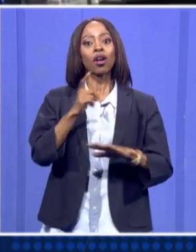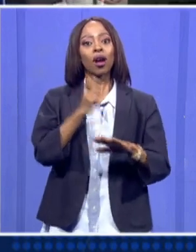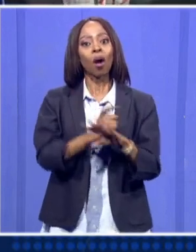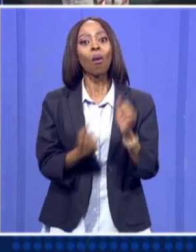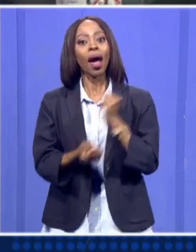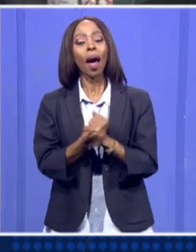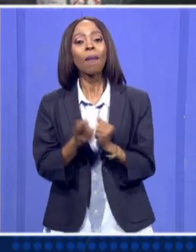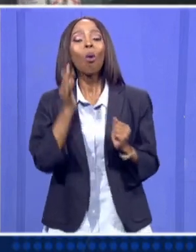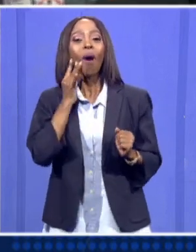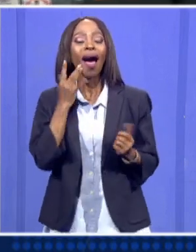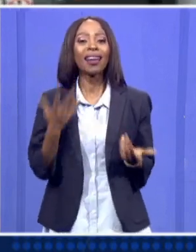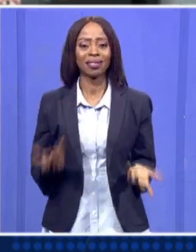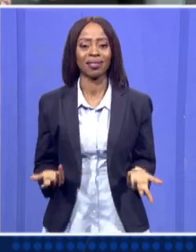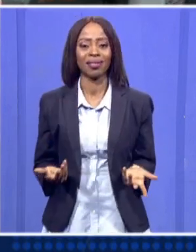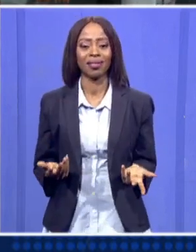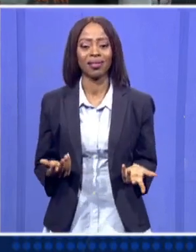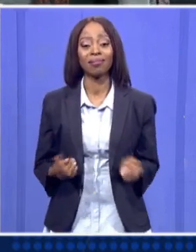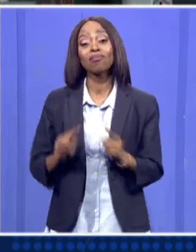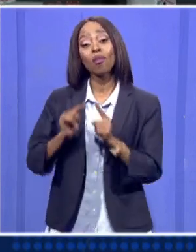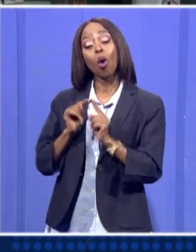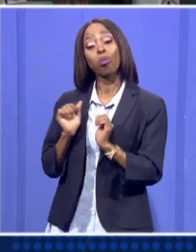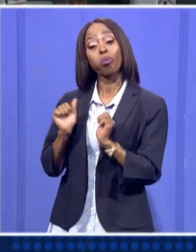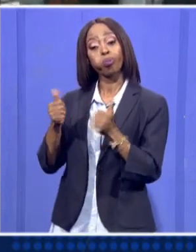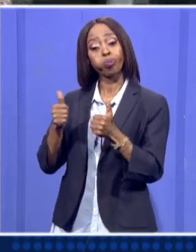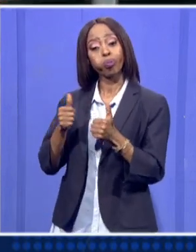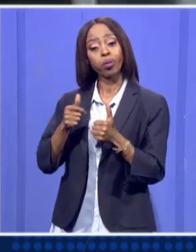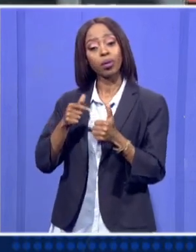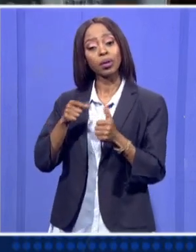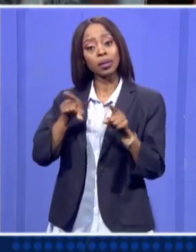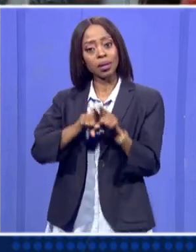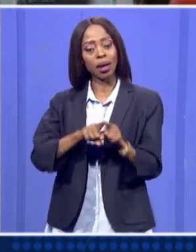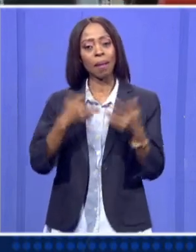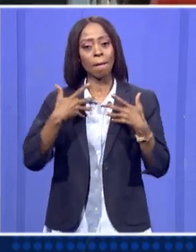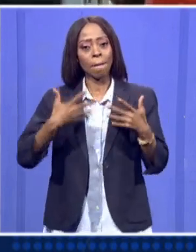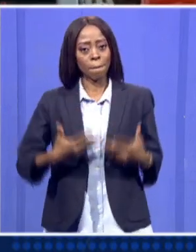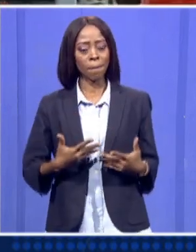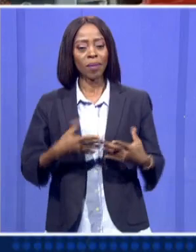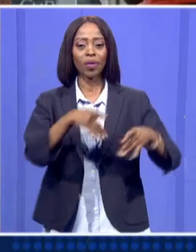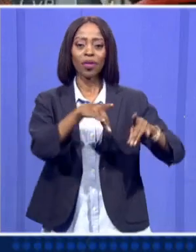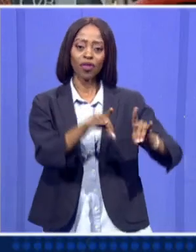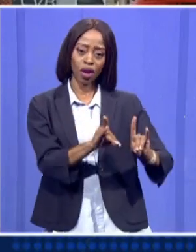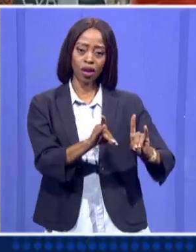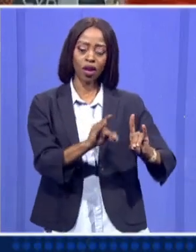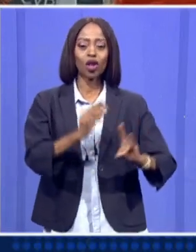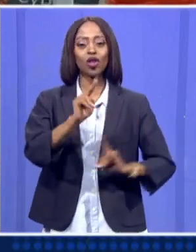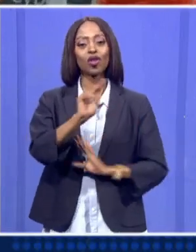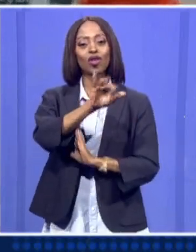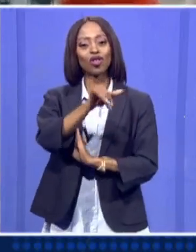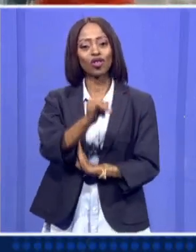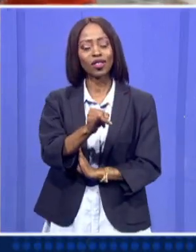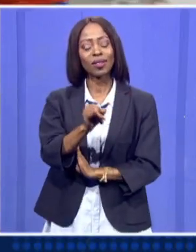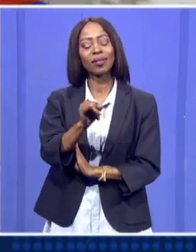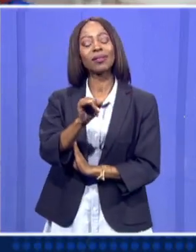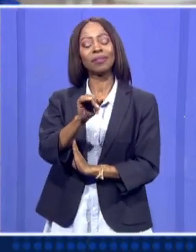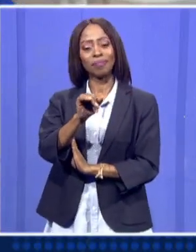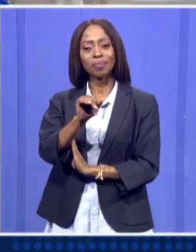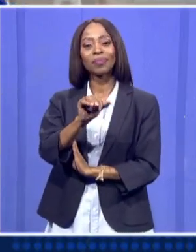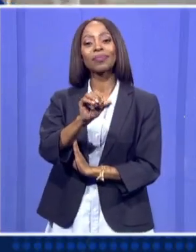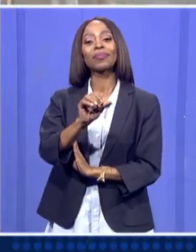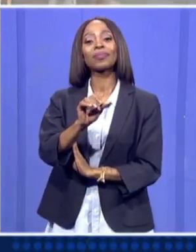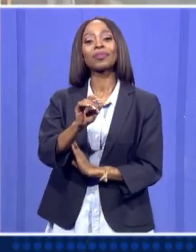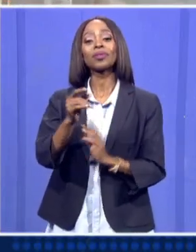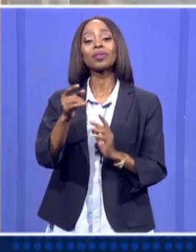actually a good point. I mean, wearing this cap as a chairperson of the UJ SMECT, we are